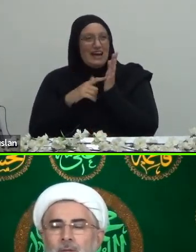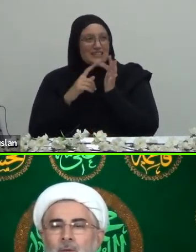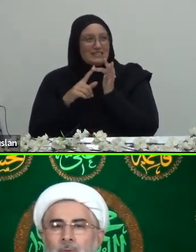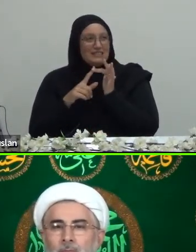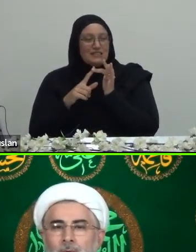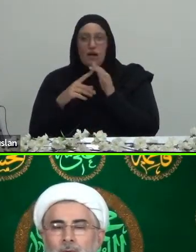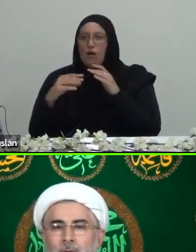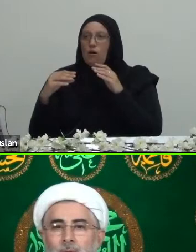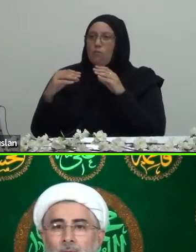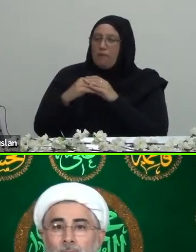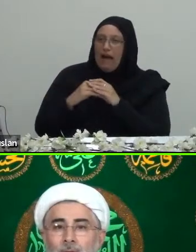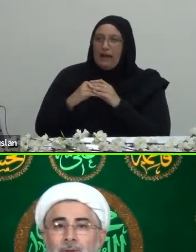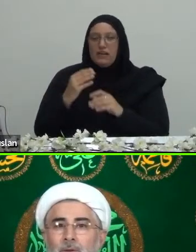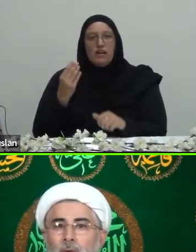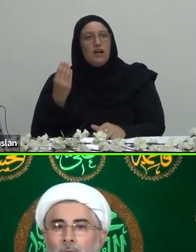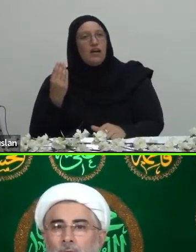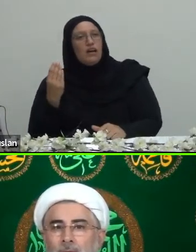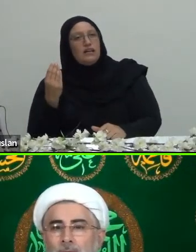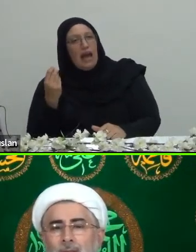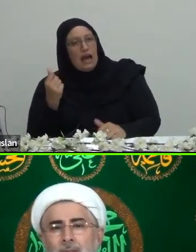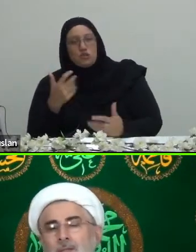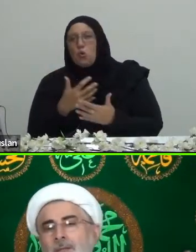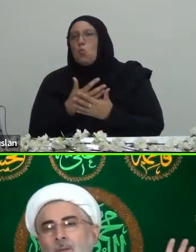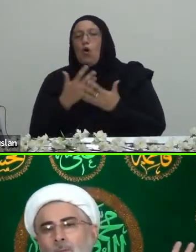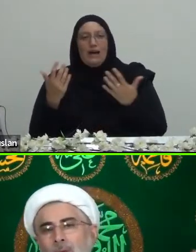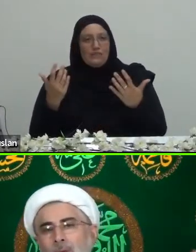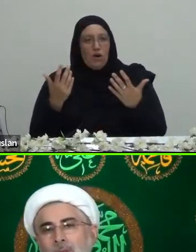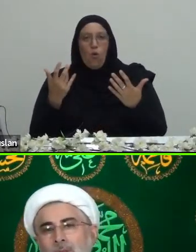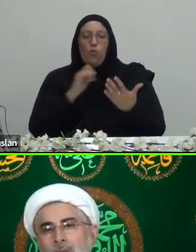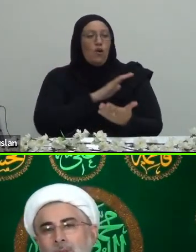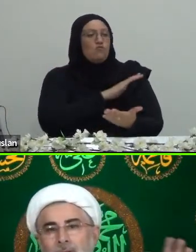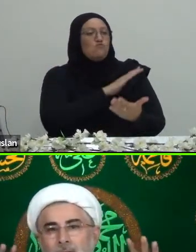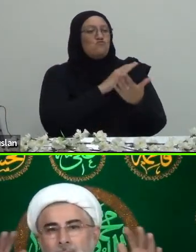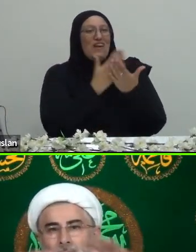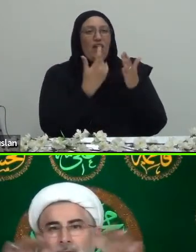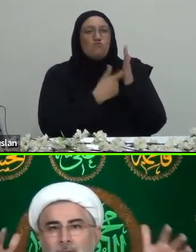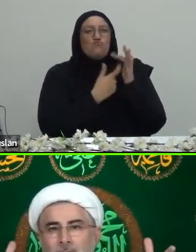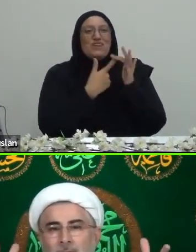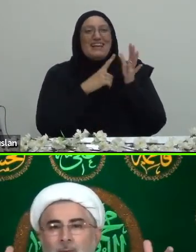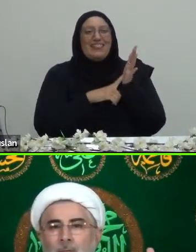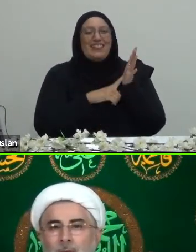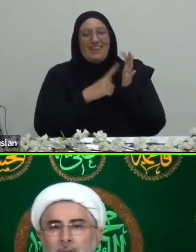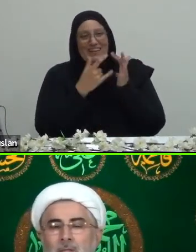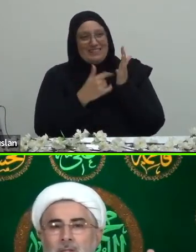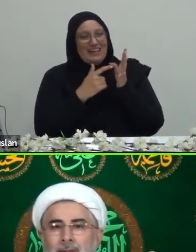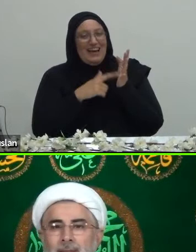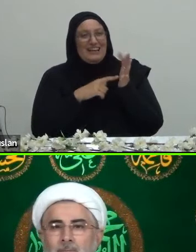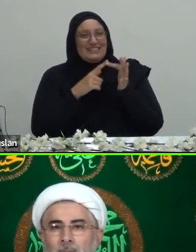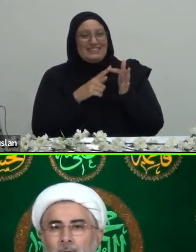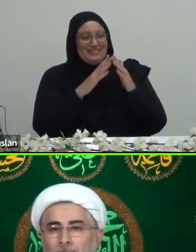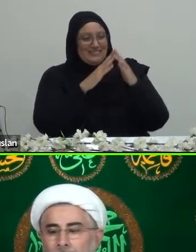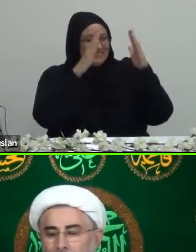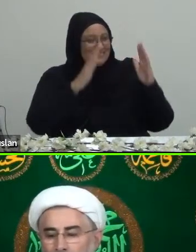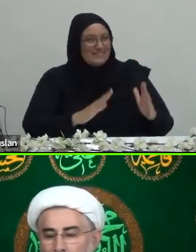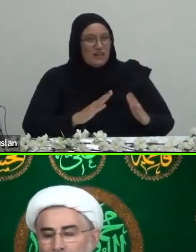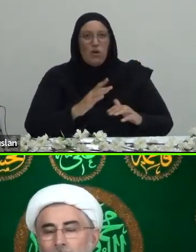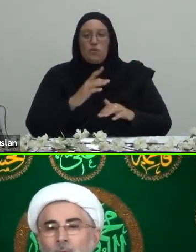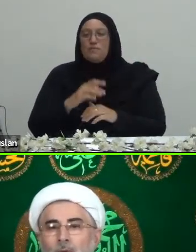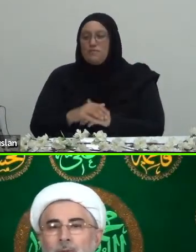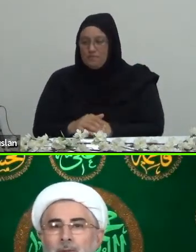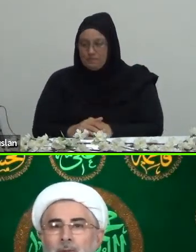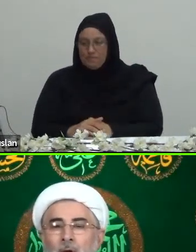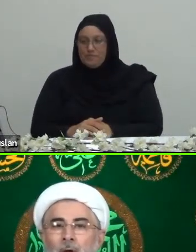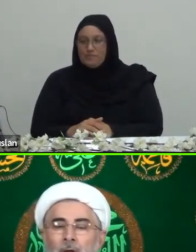details inshallah we'll talk about it, or the real estate, whatever that covers my estate and my property, I'll